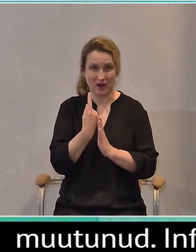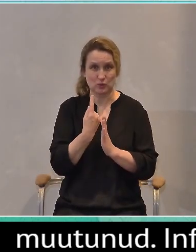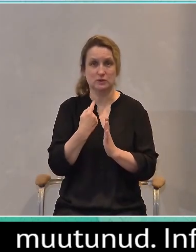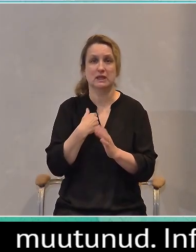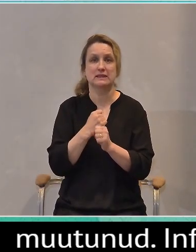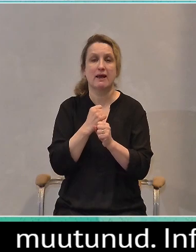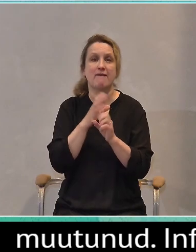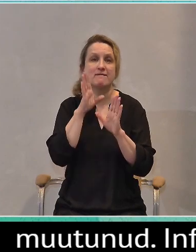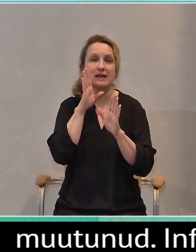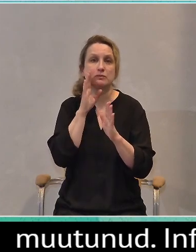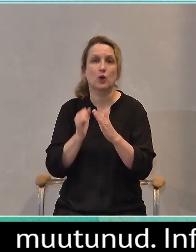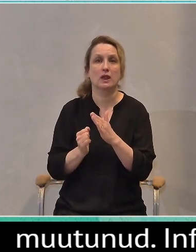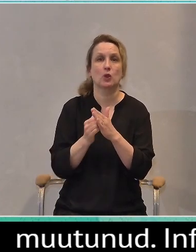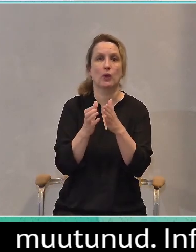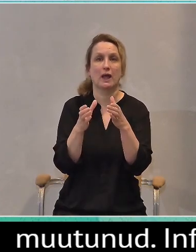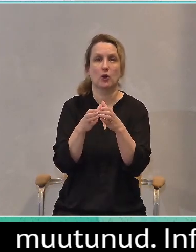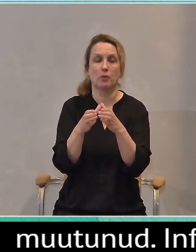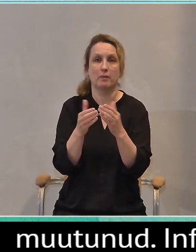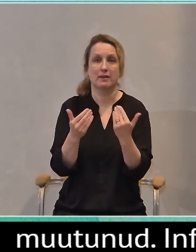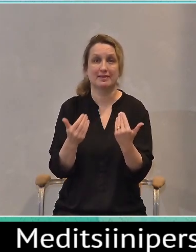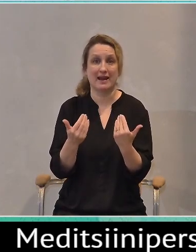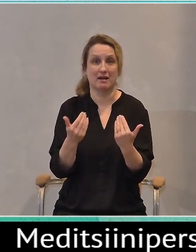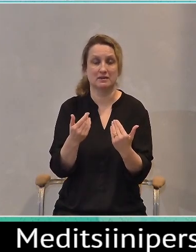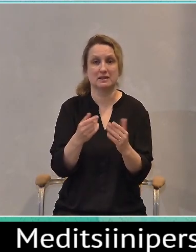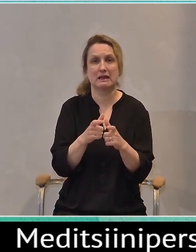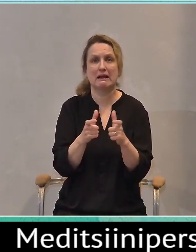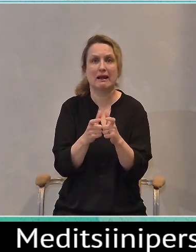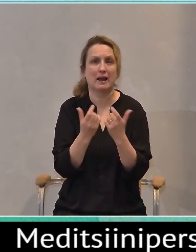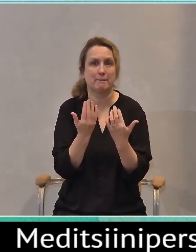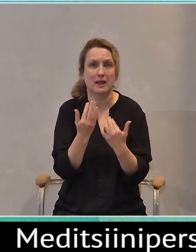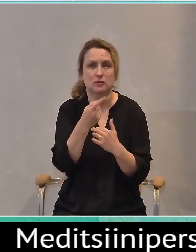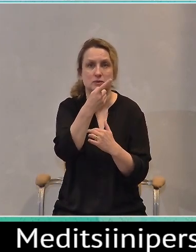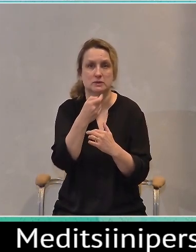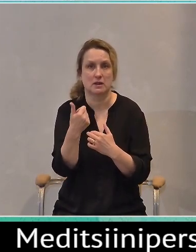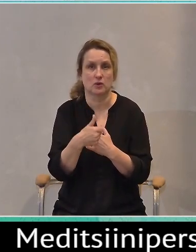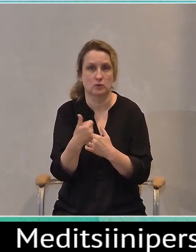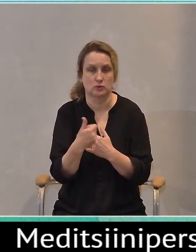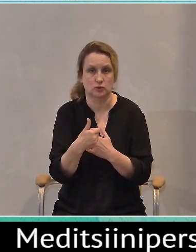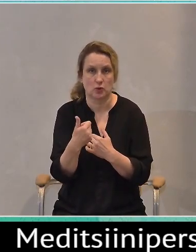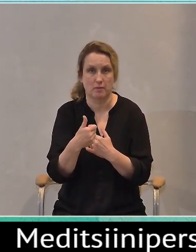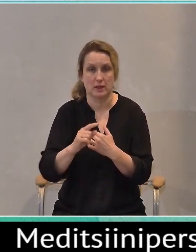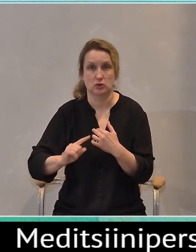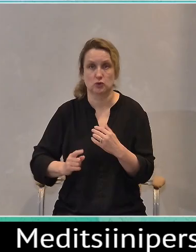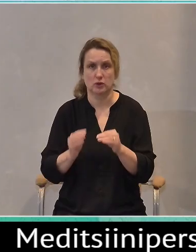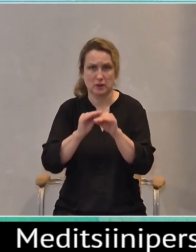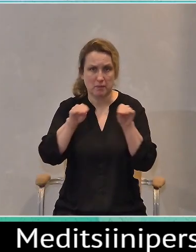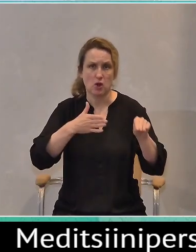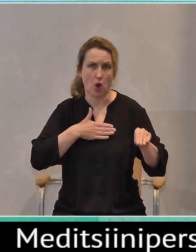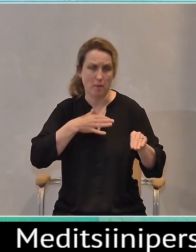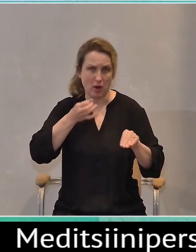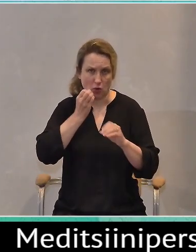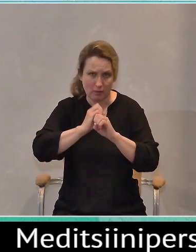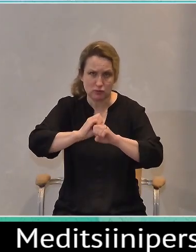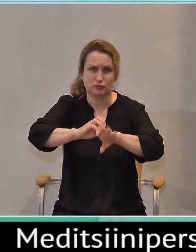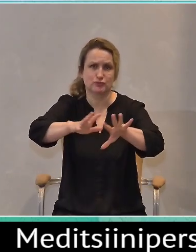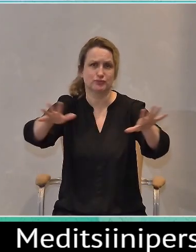the awareness is. Last year, I created the Estonian EDS support group on Facebook.